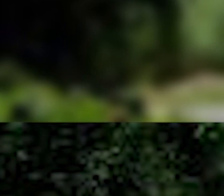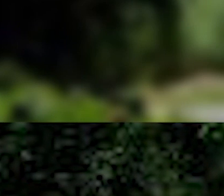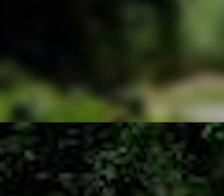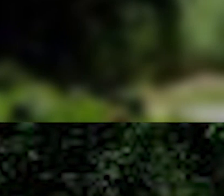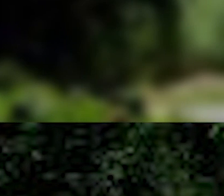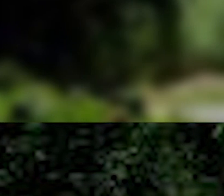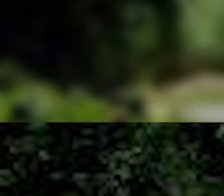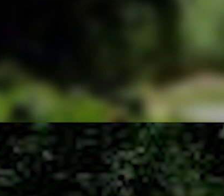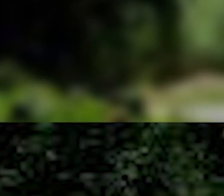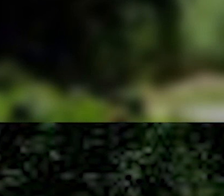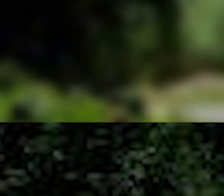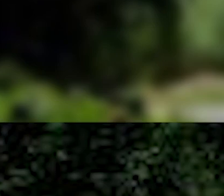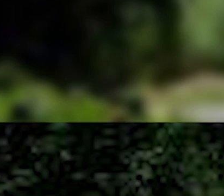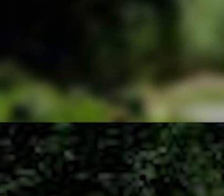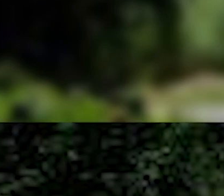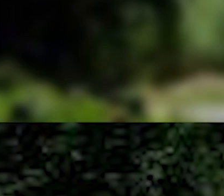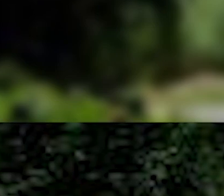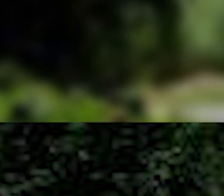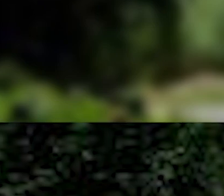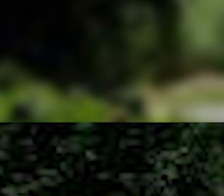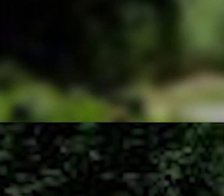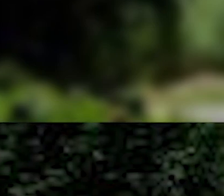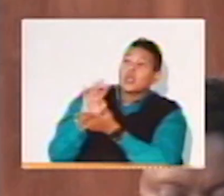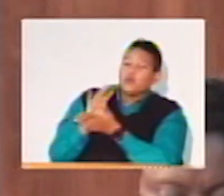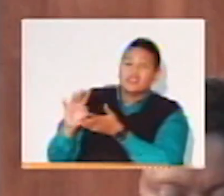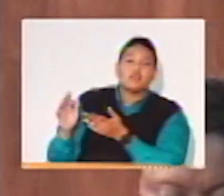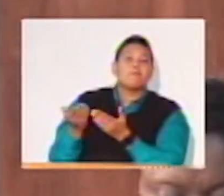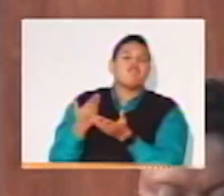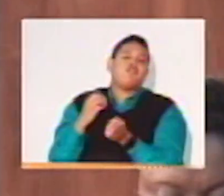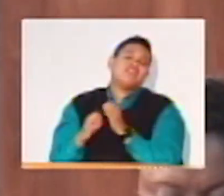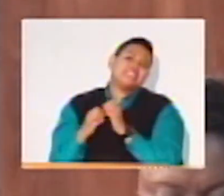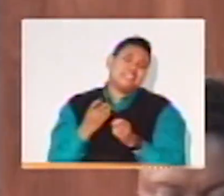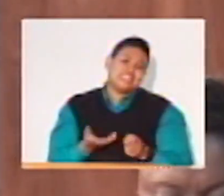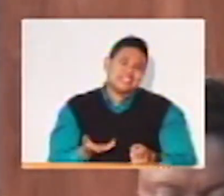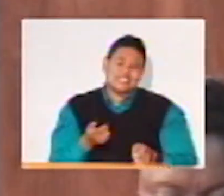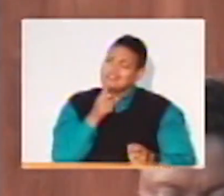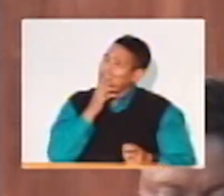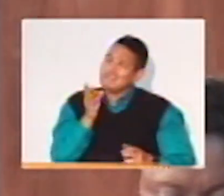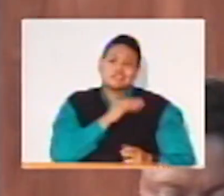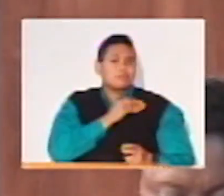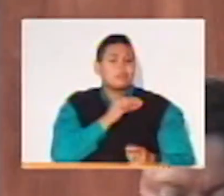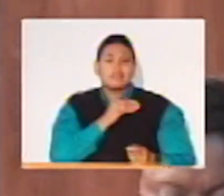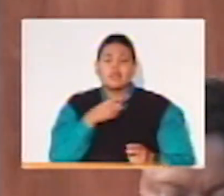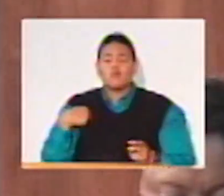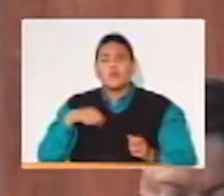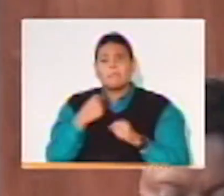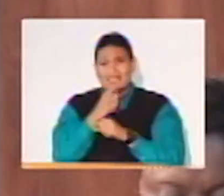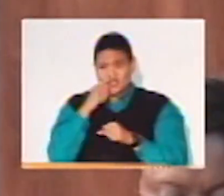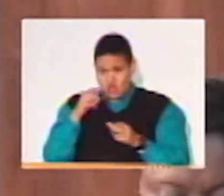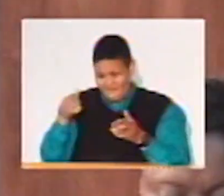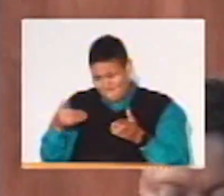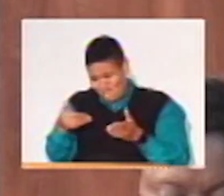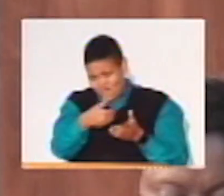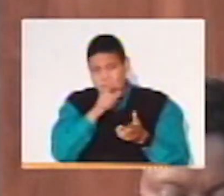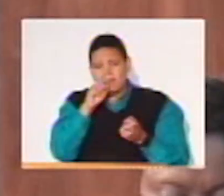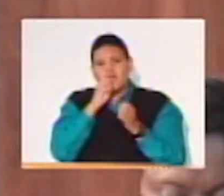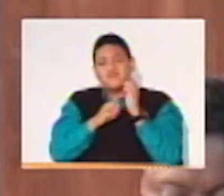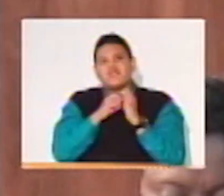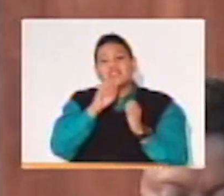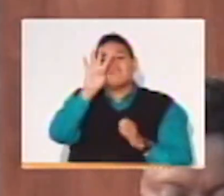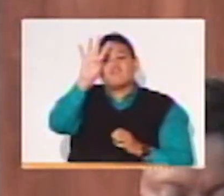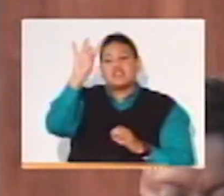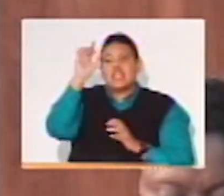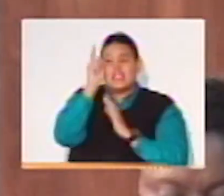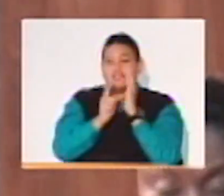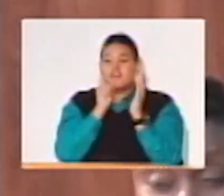million to replace the Harbour Head Bridge in St. Thomas. We will ensure that cuts are repaired within 48 hours of